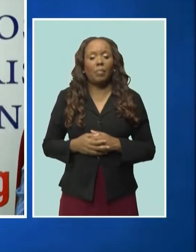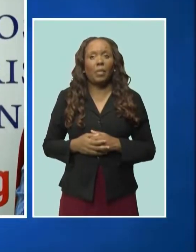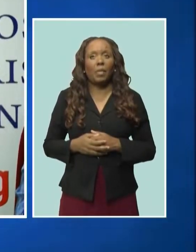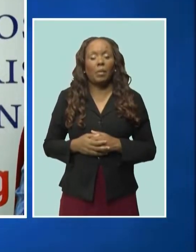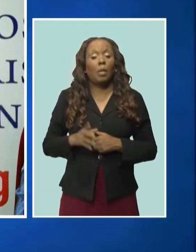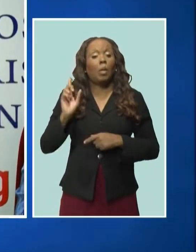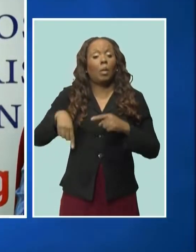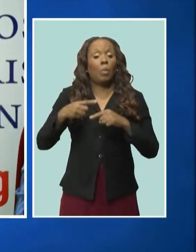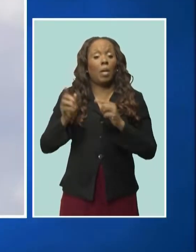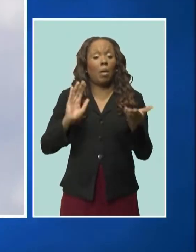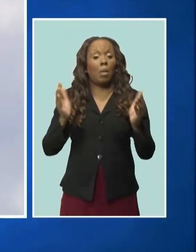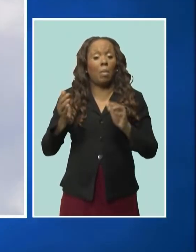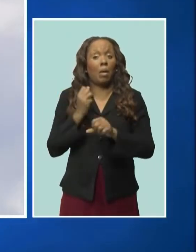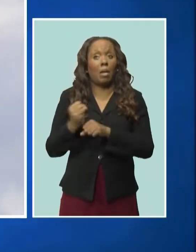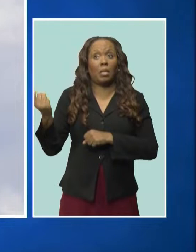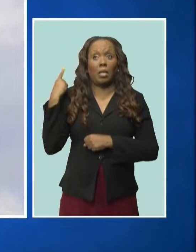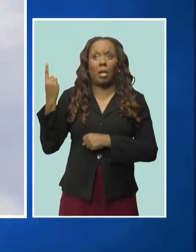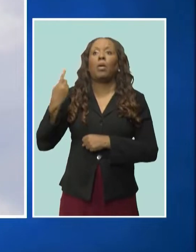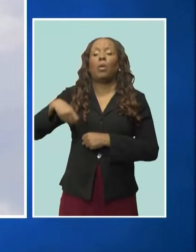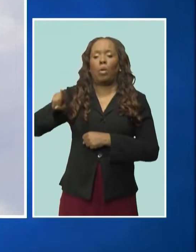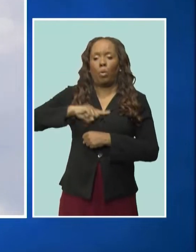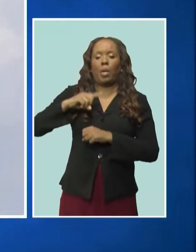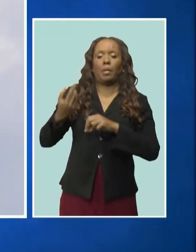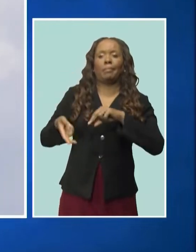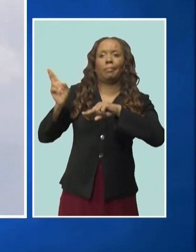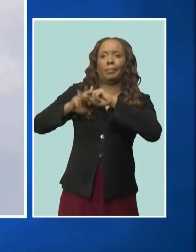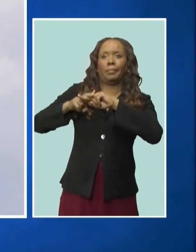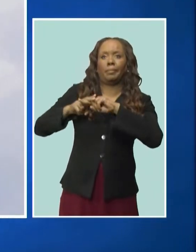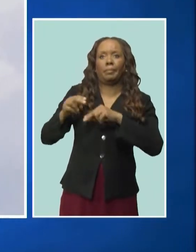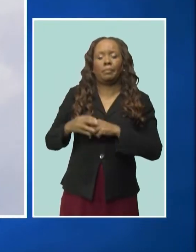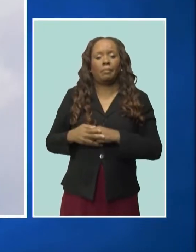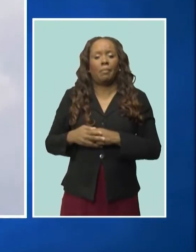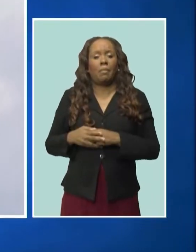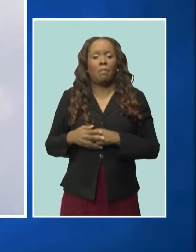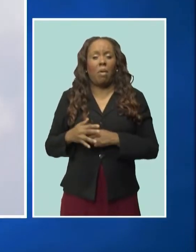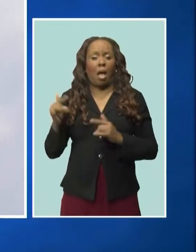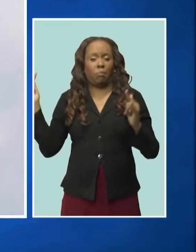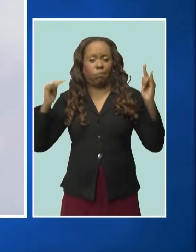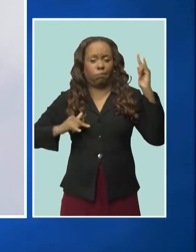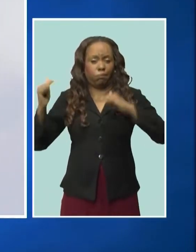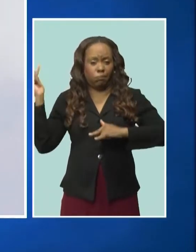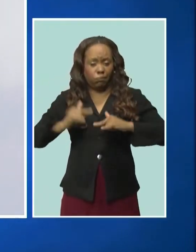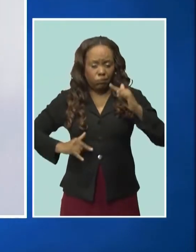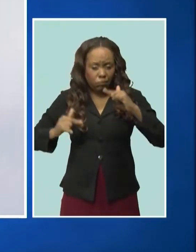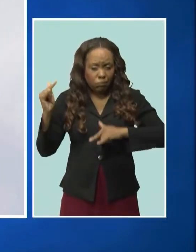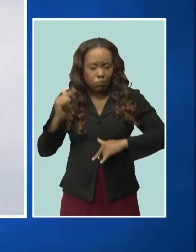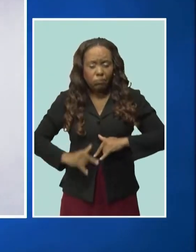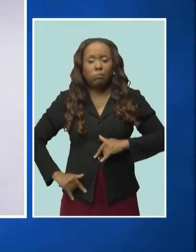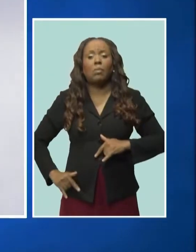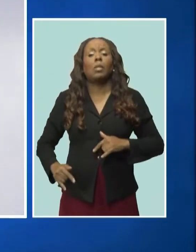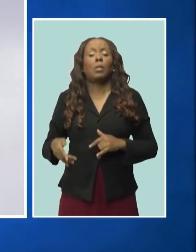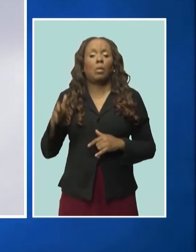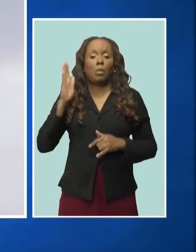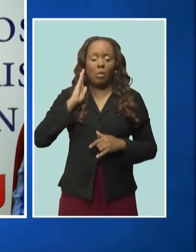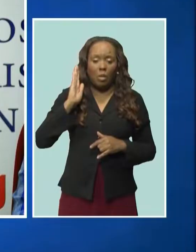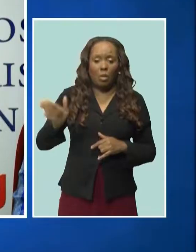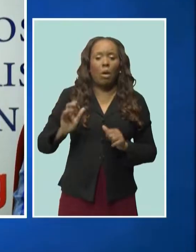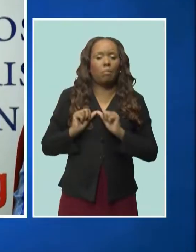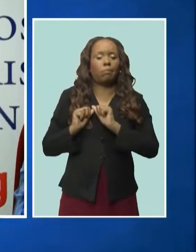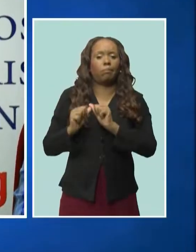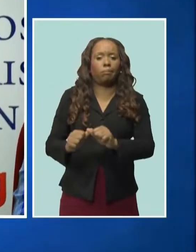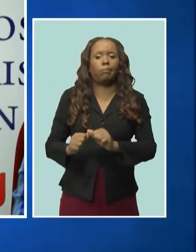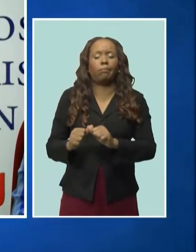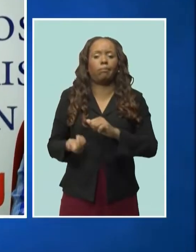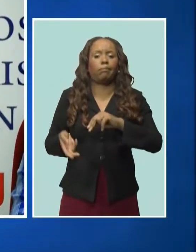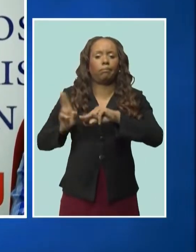period of last year. This expansion in inbound flights and seats for this year over 2023 is expected to continue over